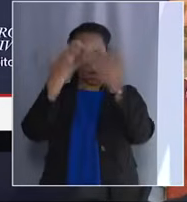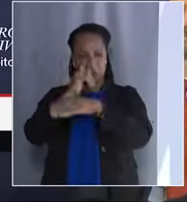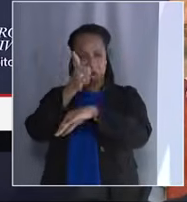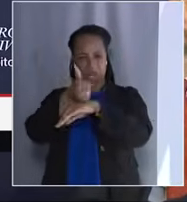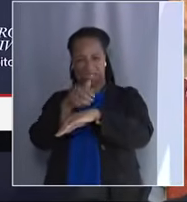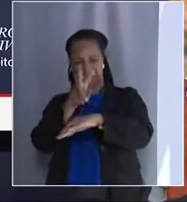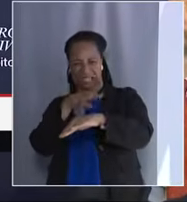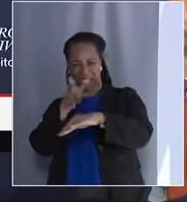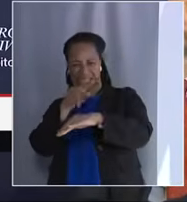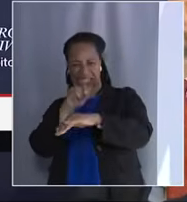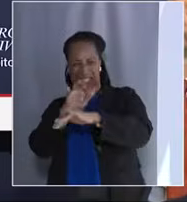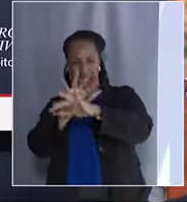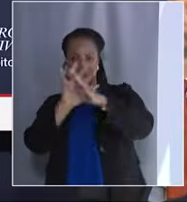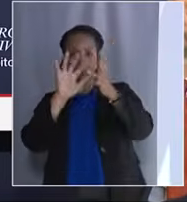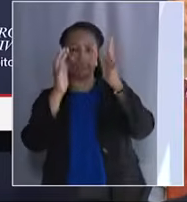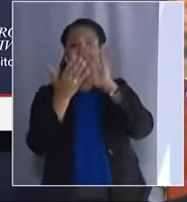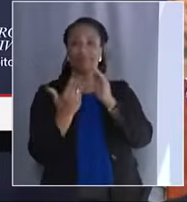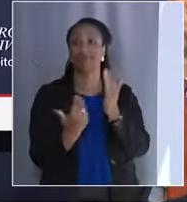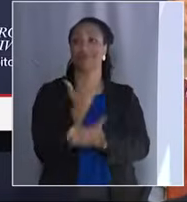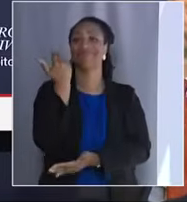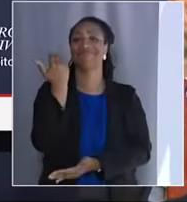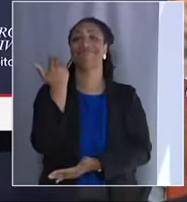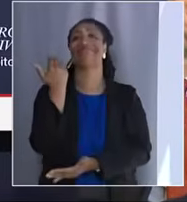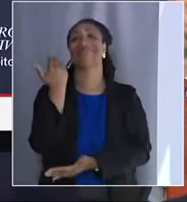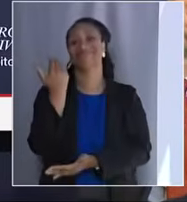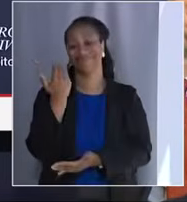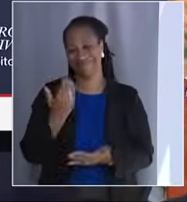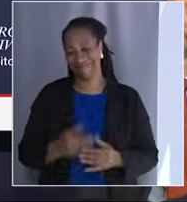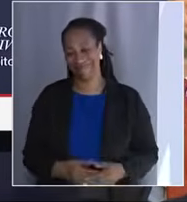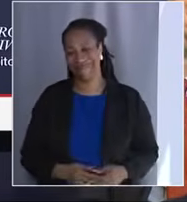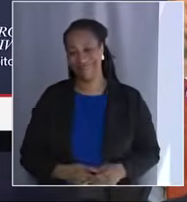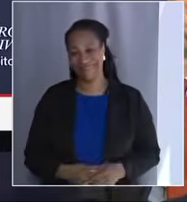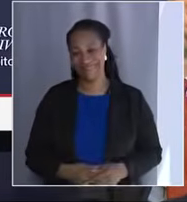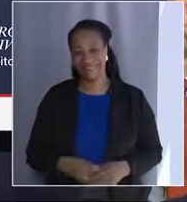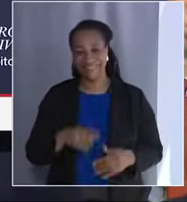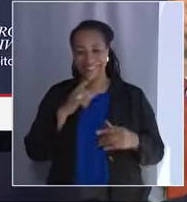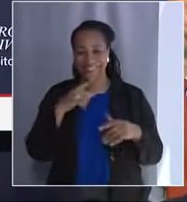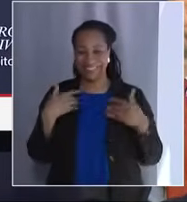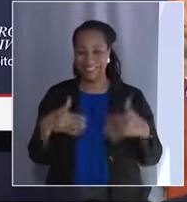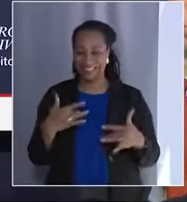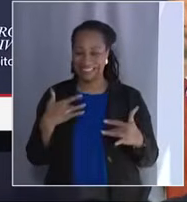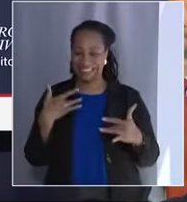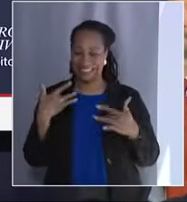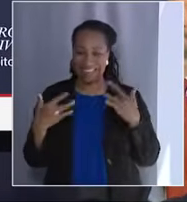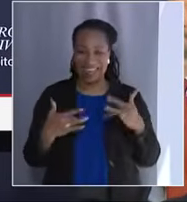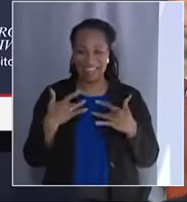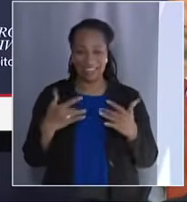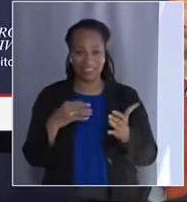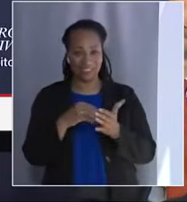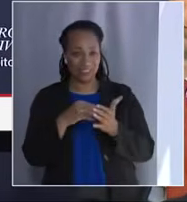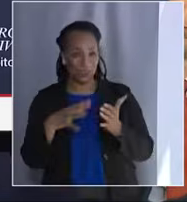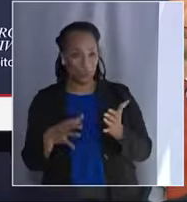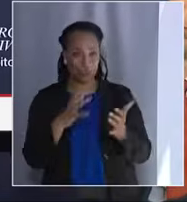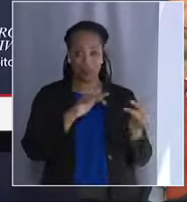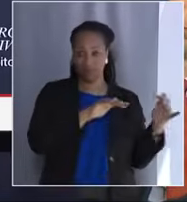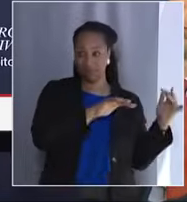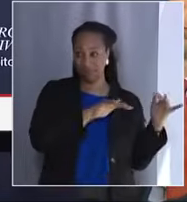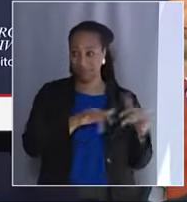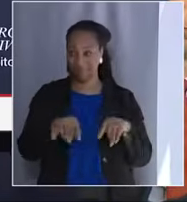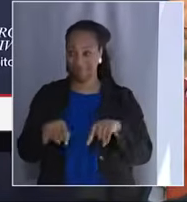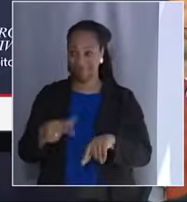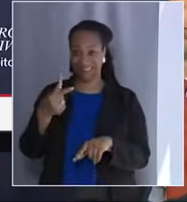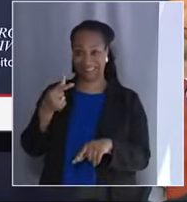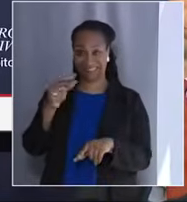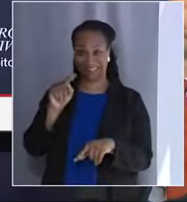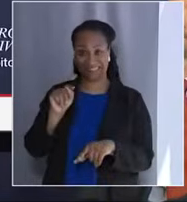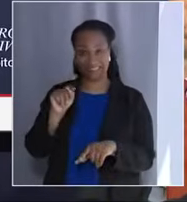students will come and learn from our renowned Georgetown. And hopefully, like many of you who come to Washington for